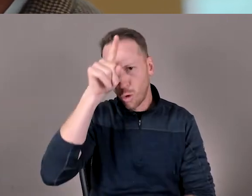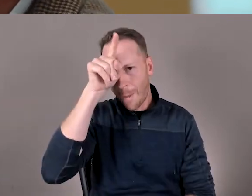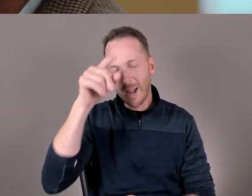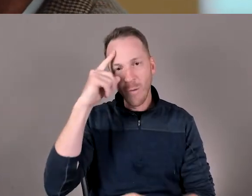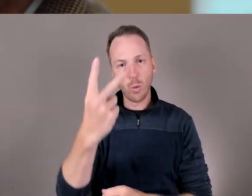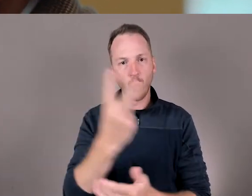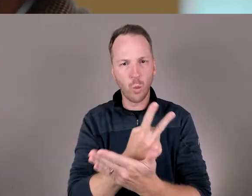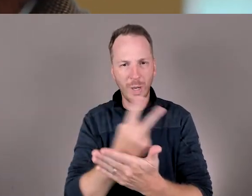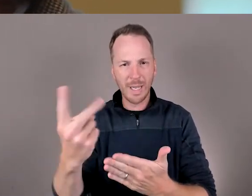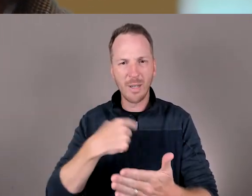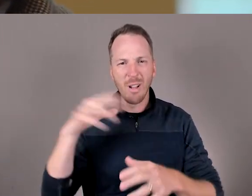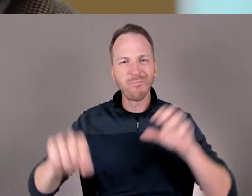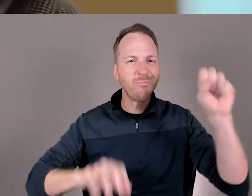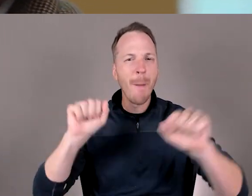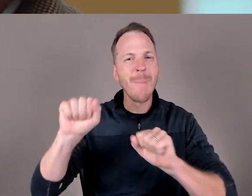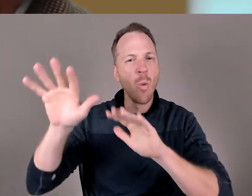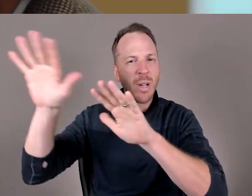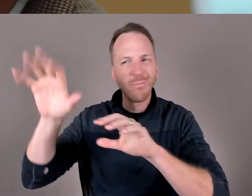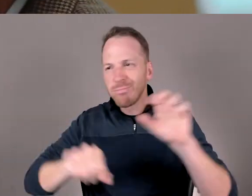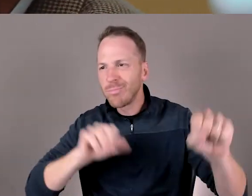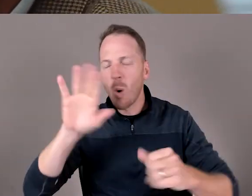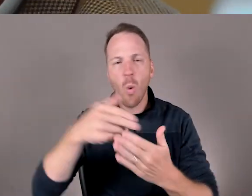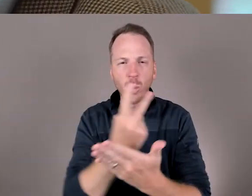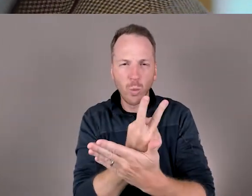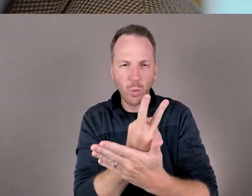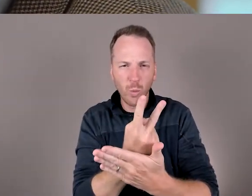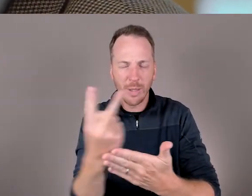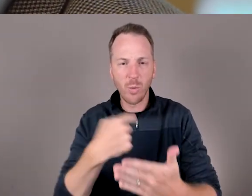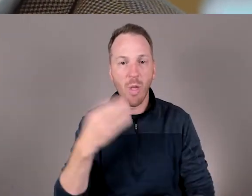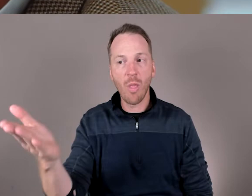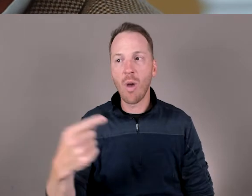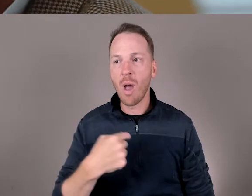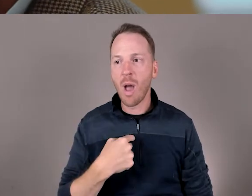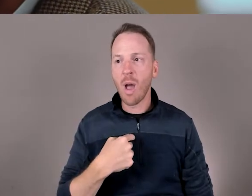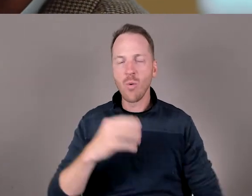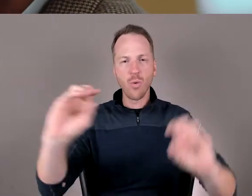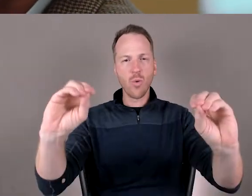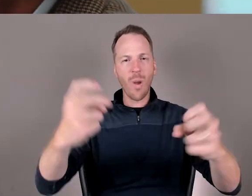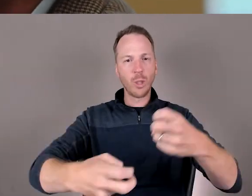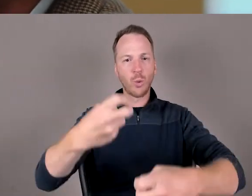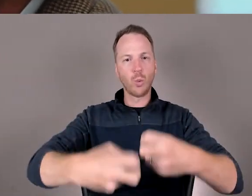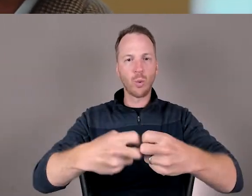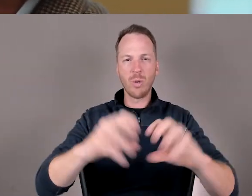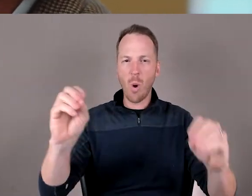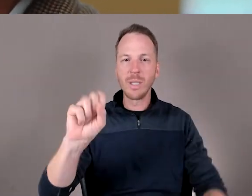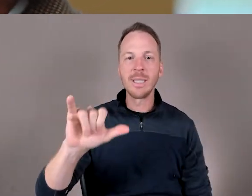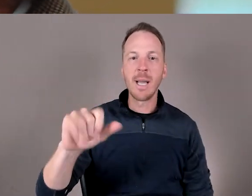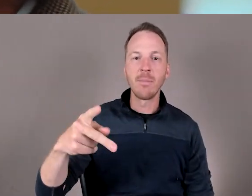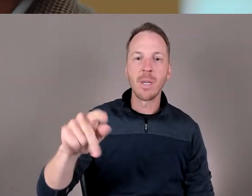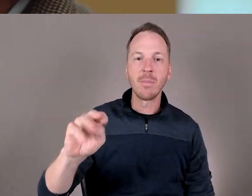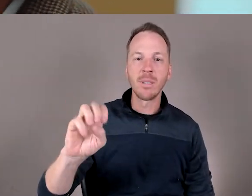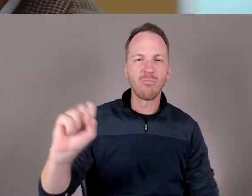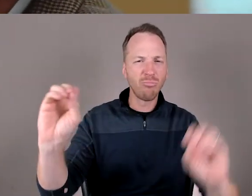2 weeks, we climbed mountains. And the whole 2 weeks we were there, I didn't have any issues or any symptoms